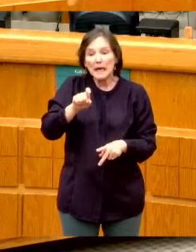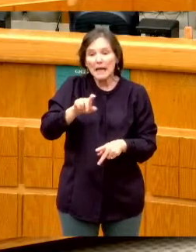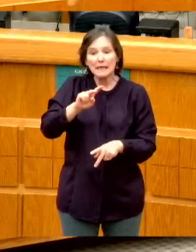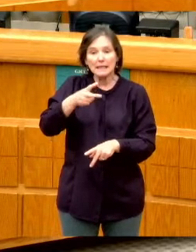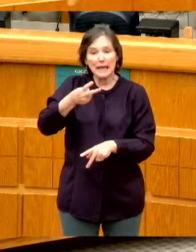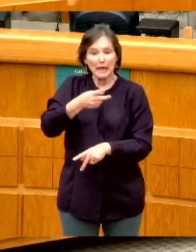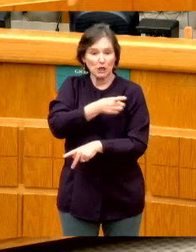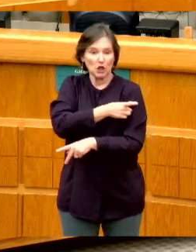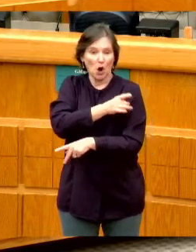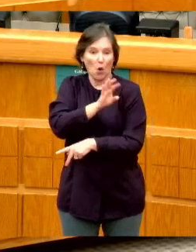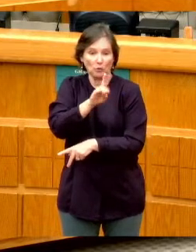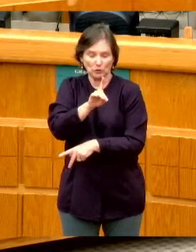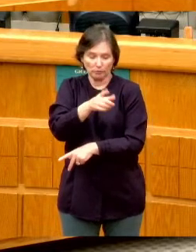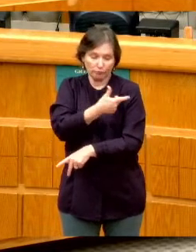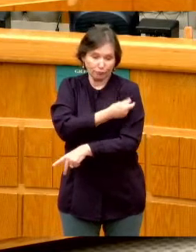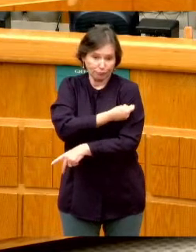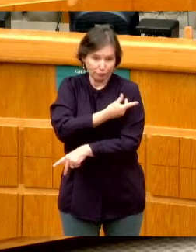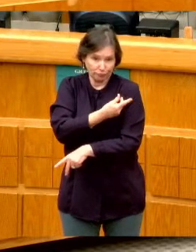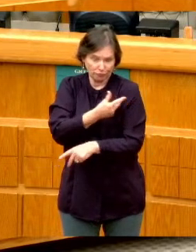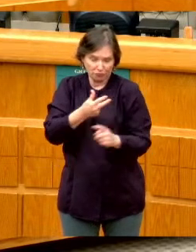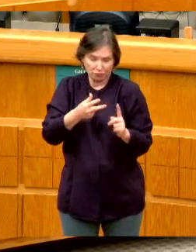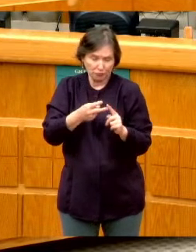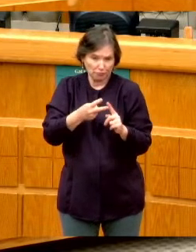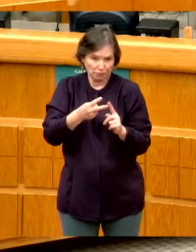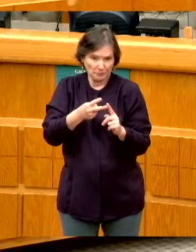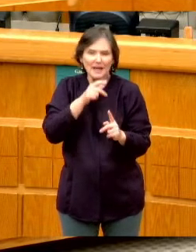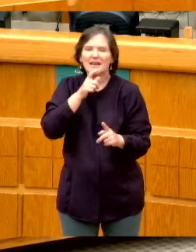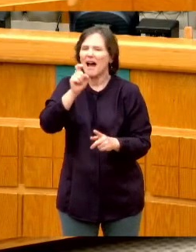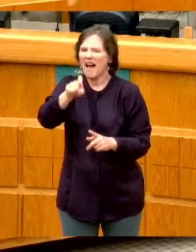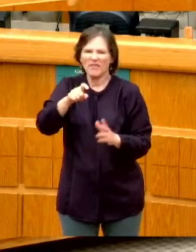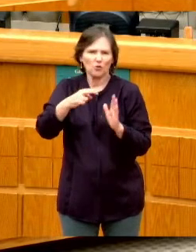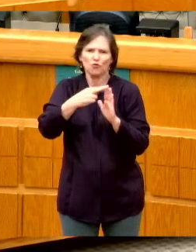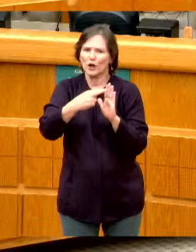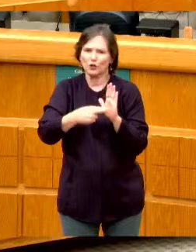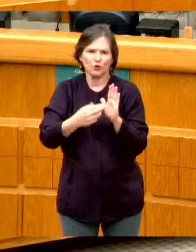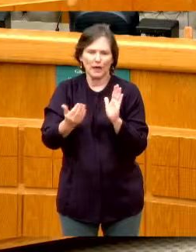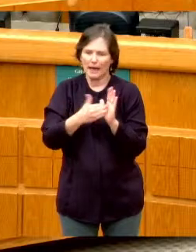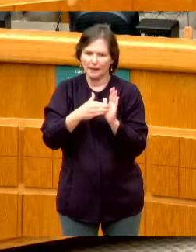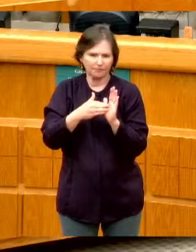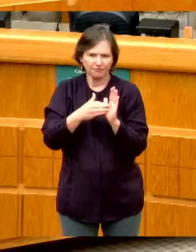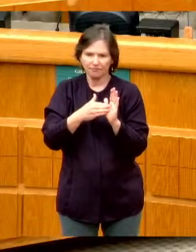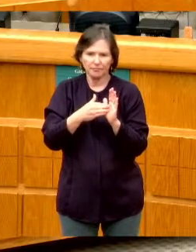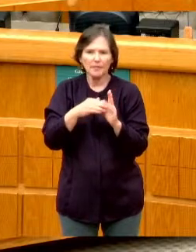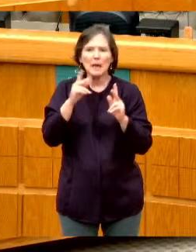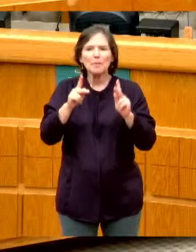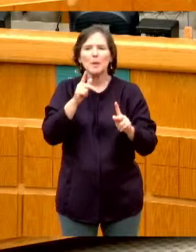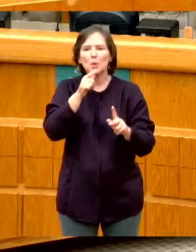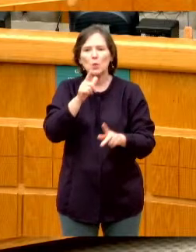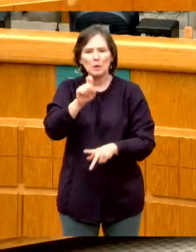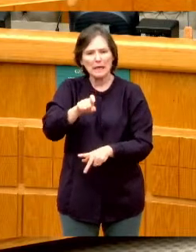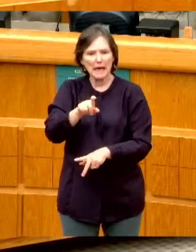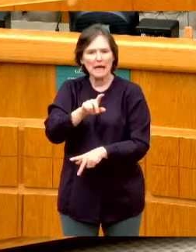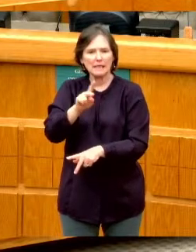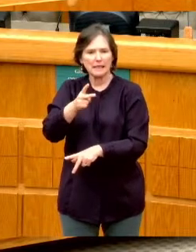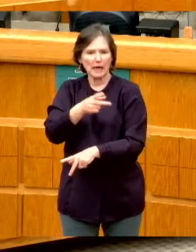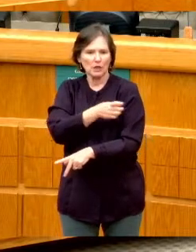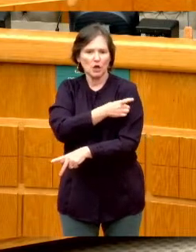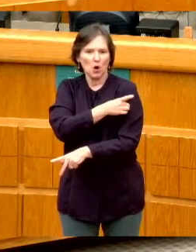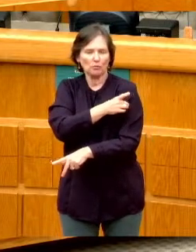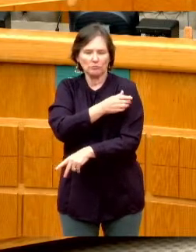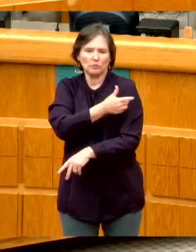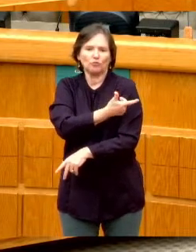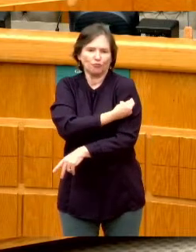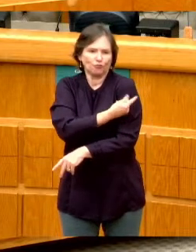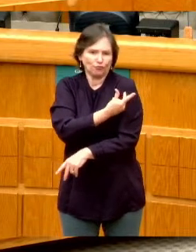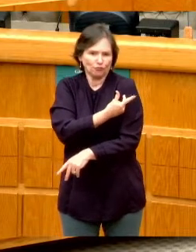register again. Rather, the second dose vaccine recipients will also receive the magic link via the